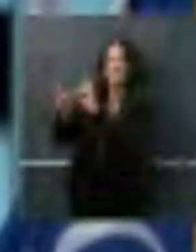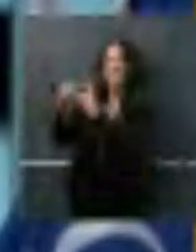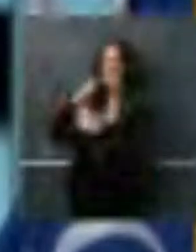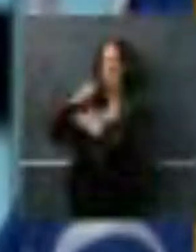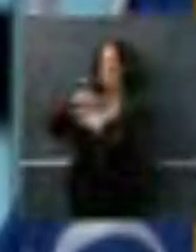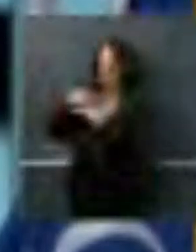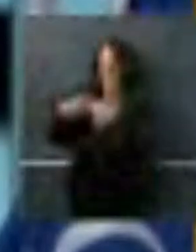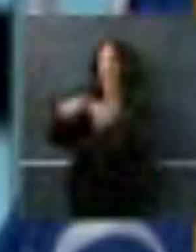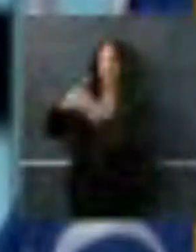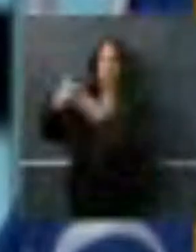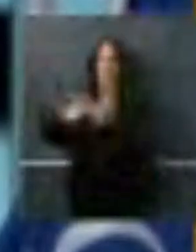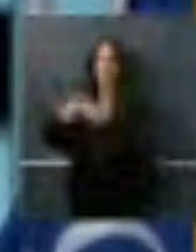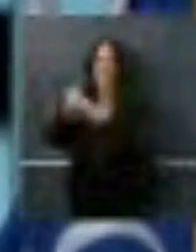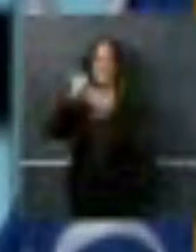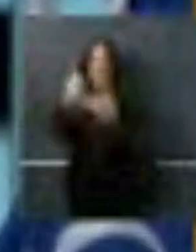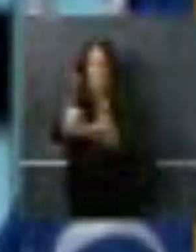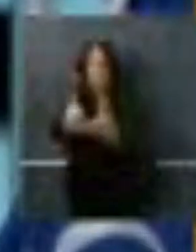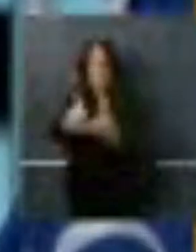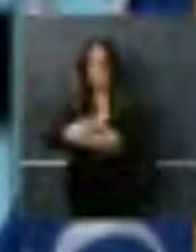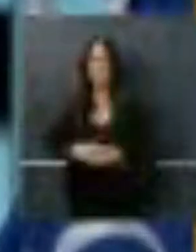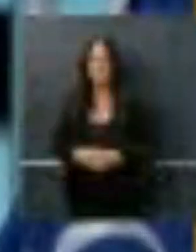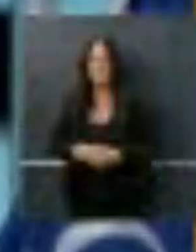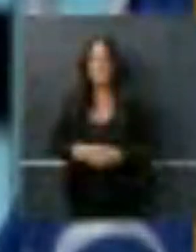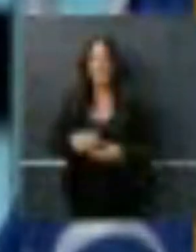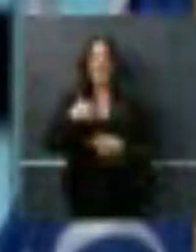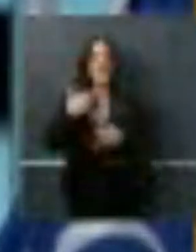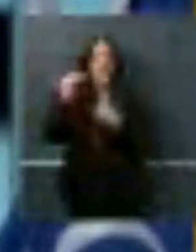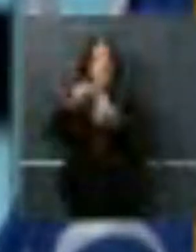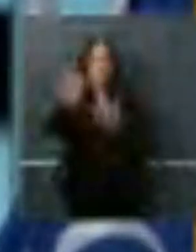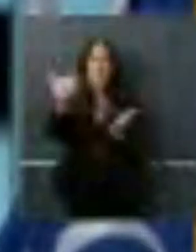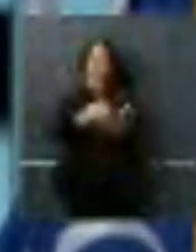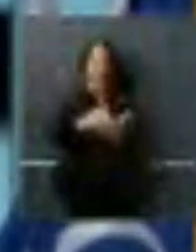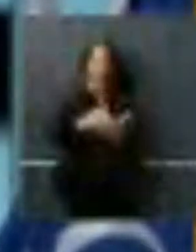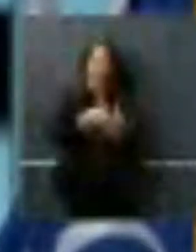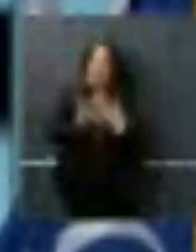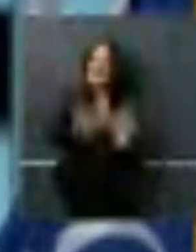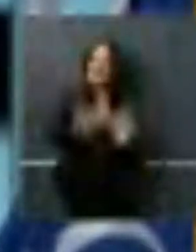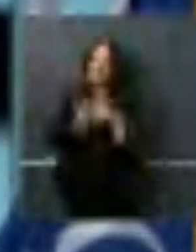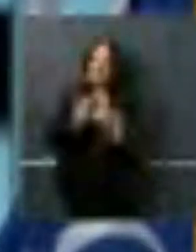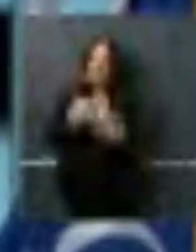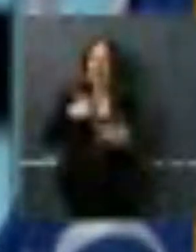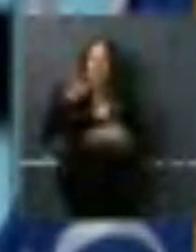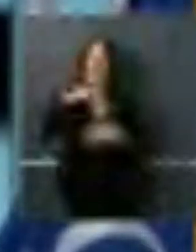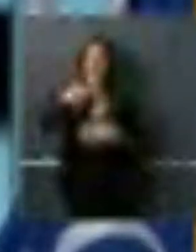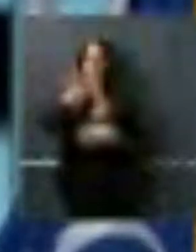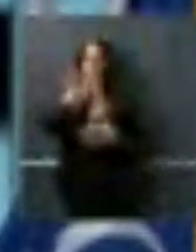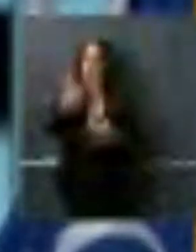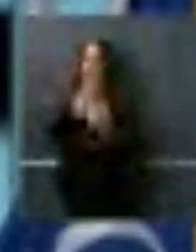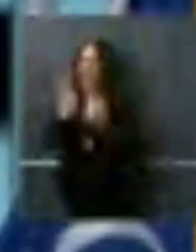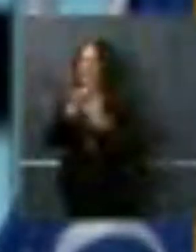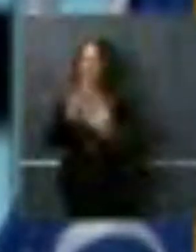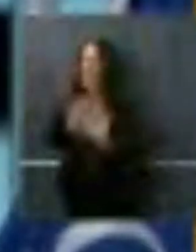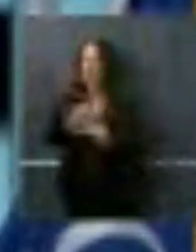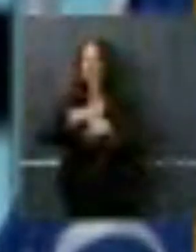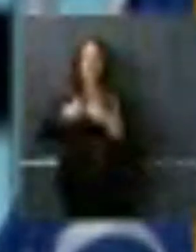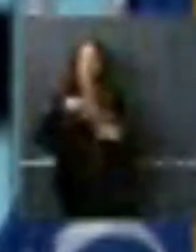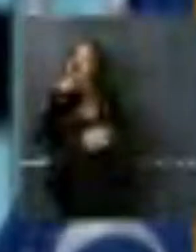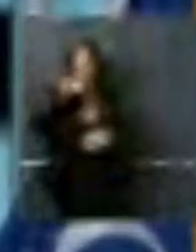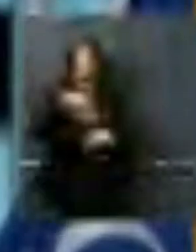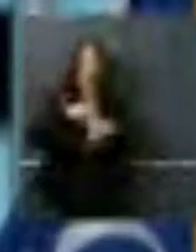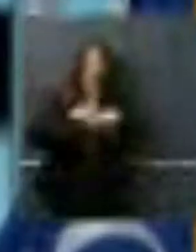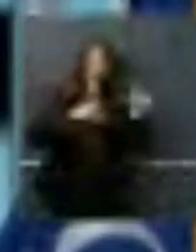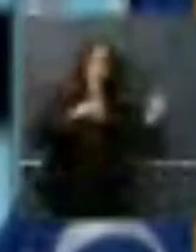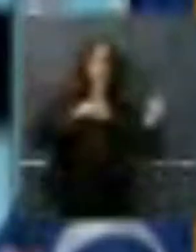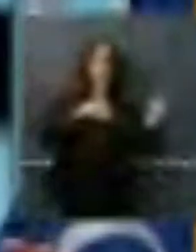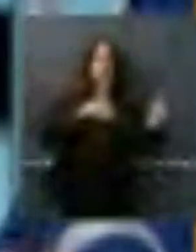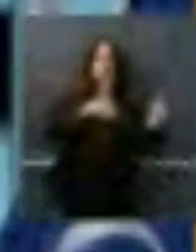questions, that we also created an additional loan program for microloans for businesses that fall through the cracks of